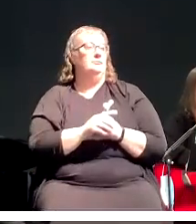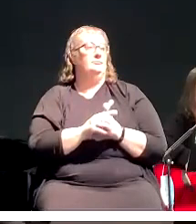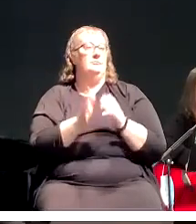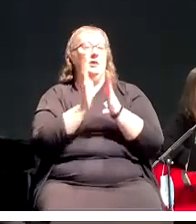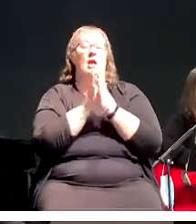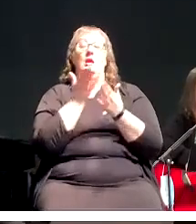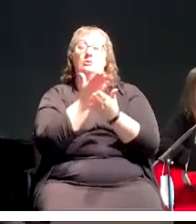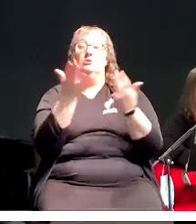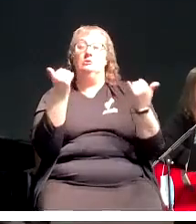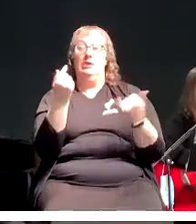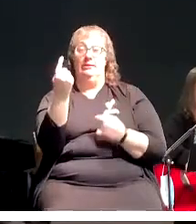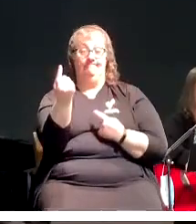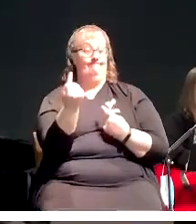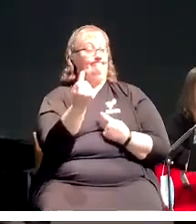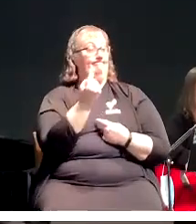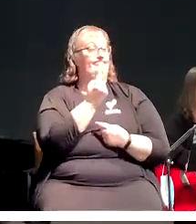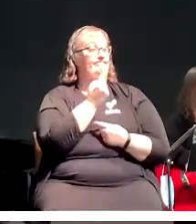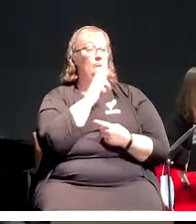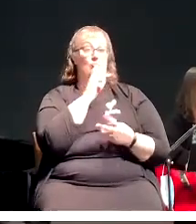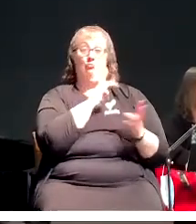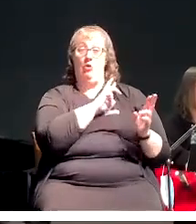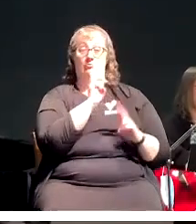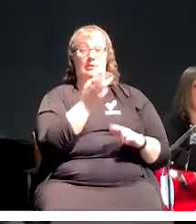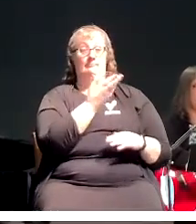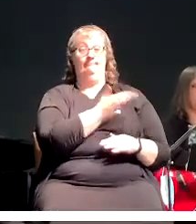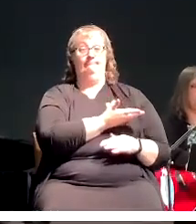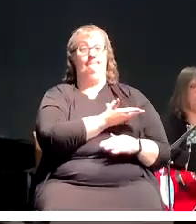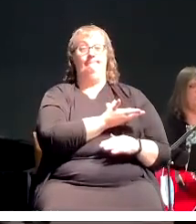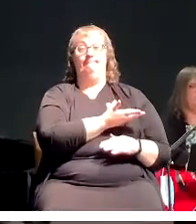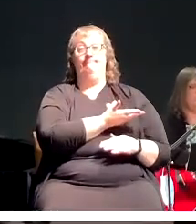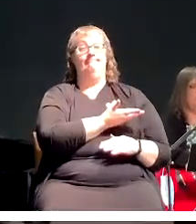you today, come forward. We got the water right there. It's